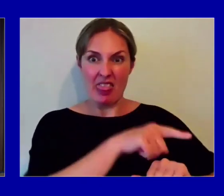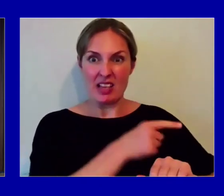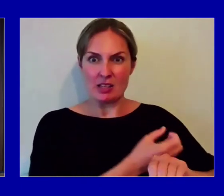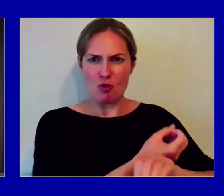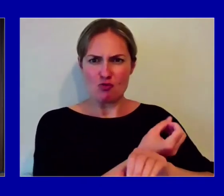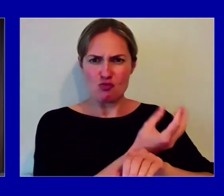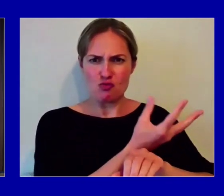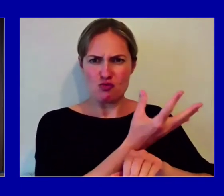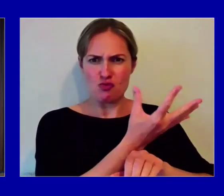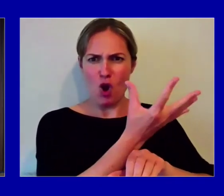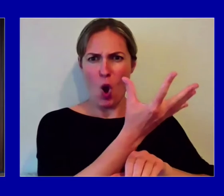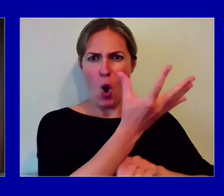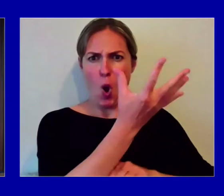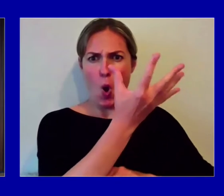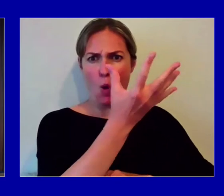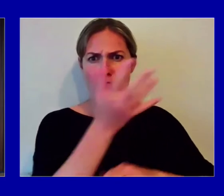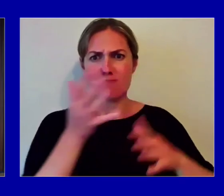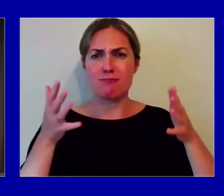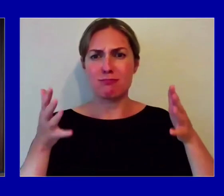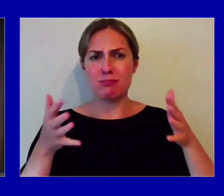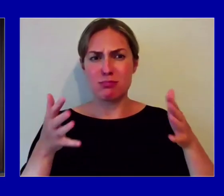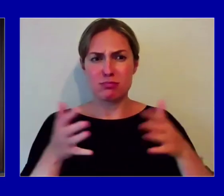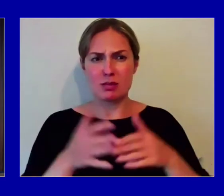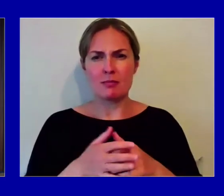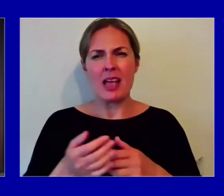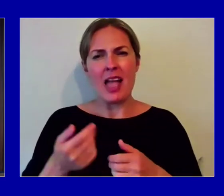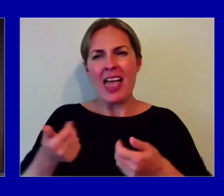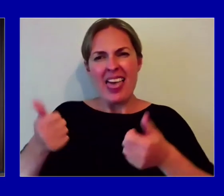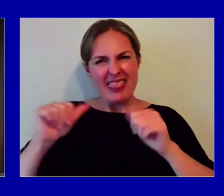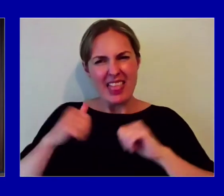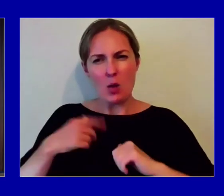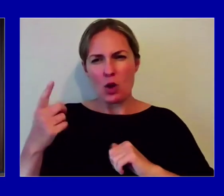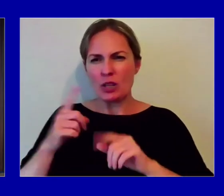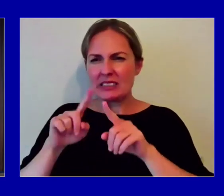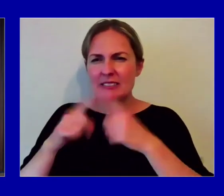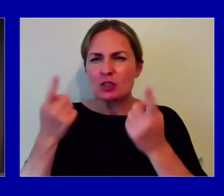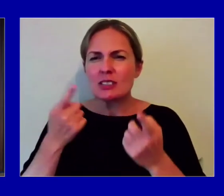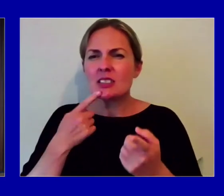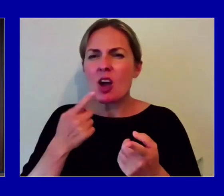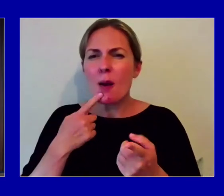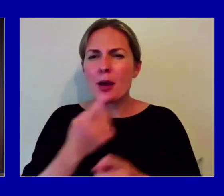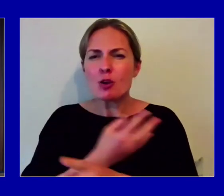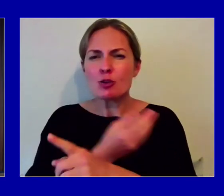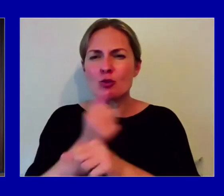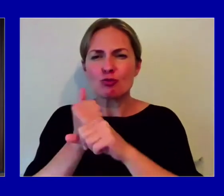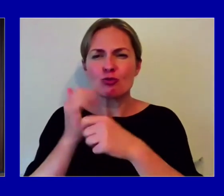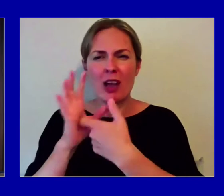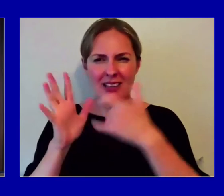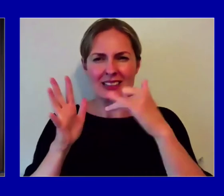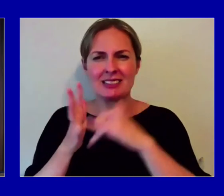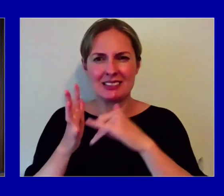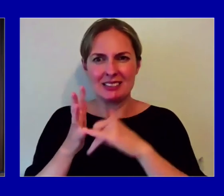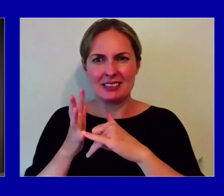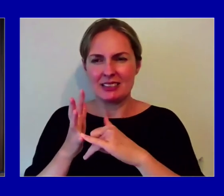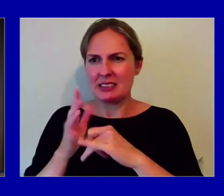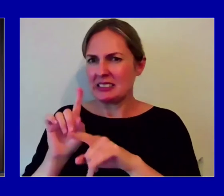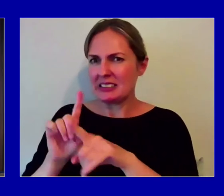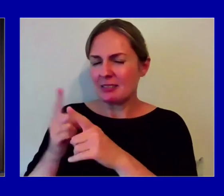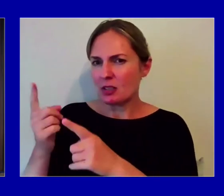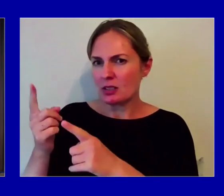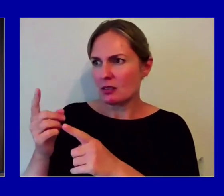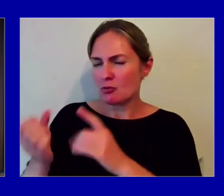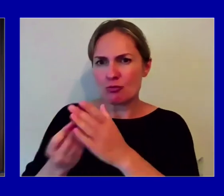grass, uh, more spear grass, kangaroo grass. They all came back. But the stunning thing was that we also